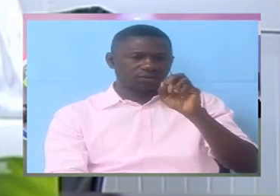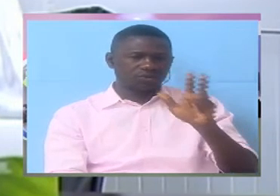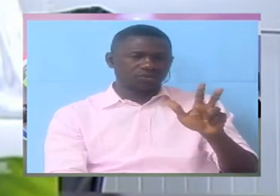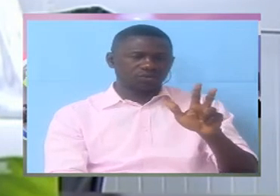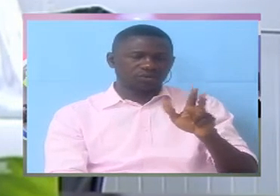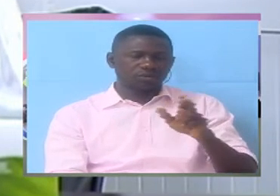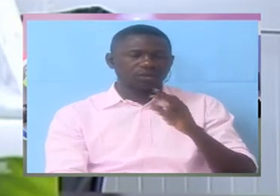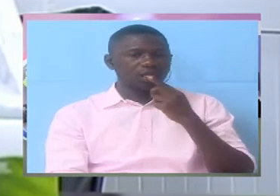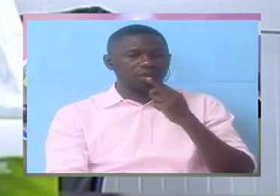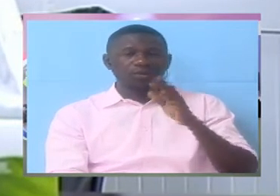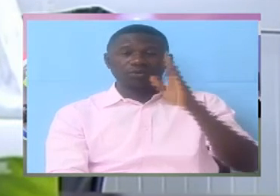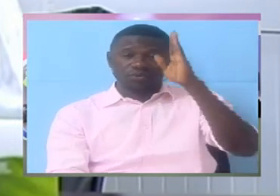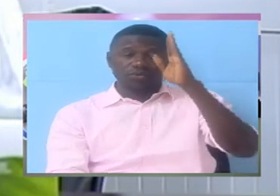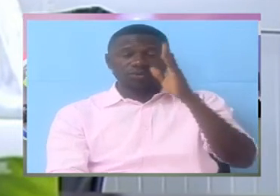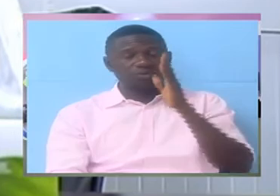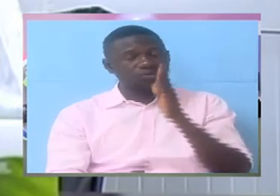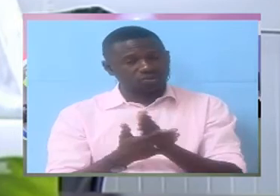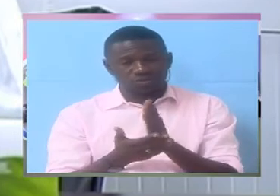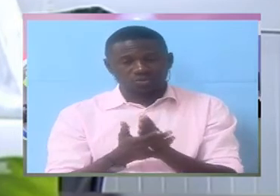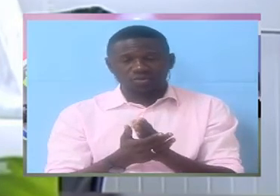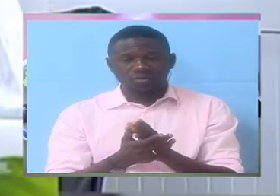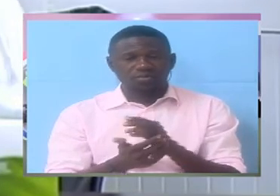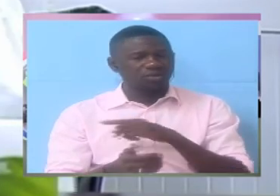I don't even remember